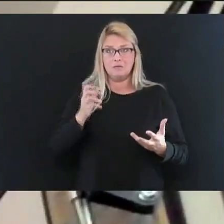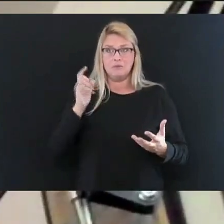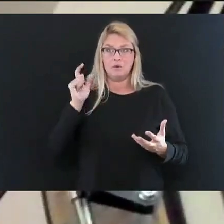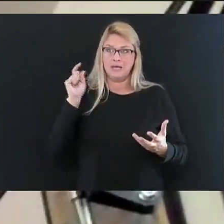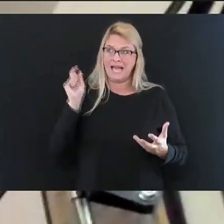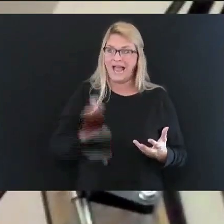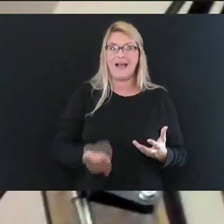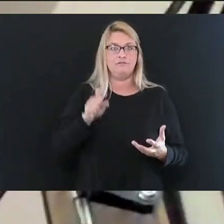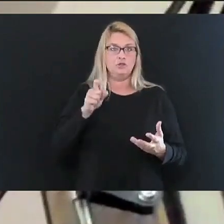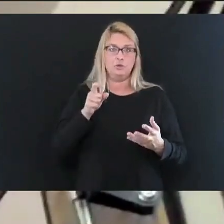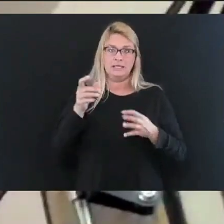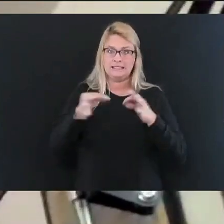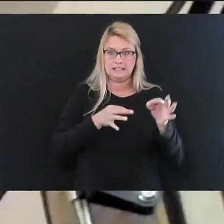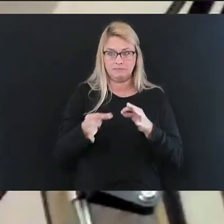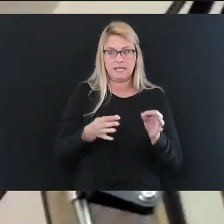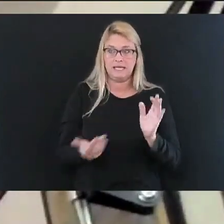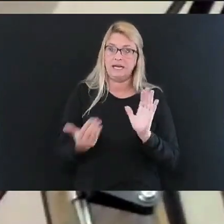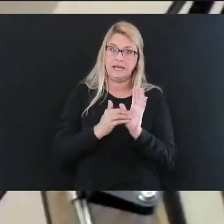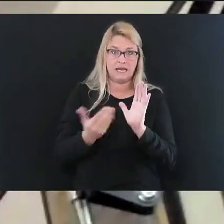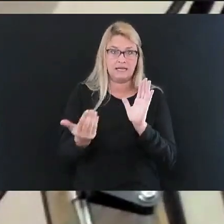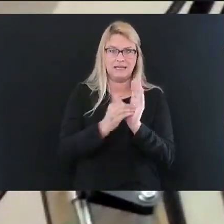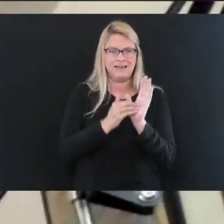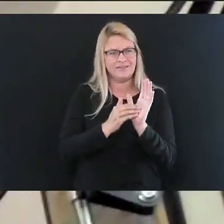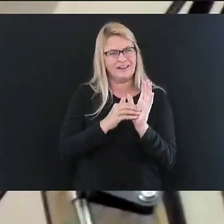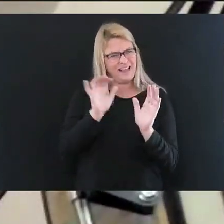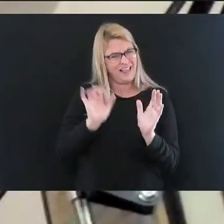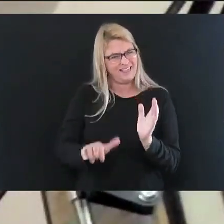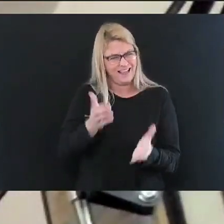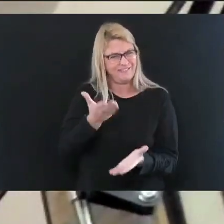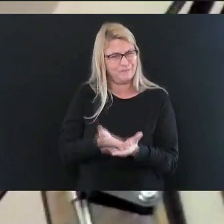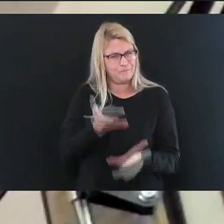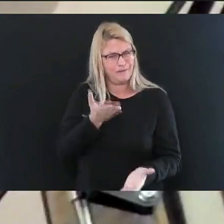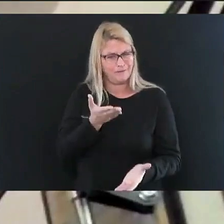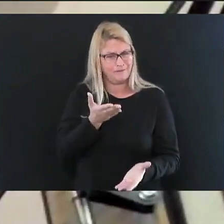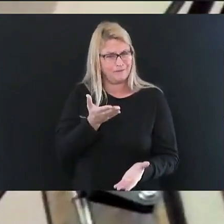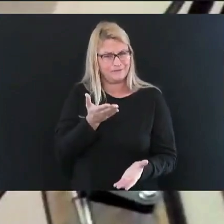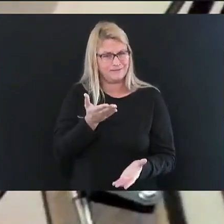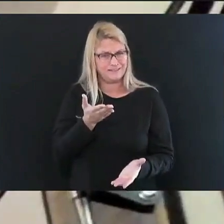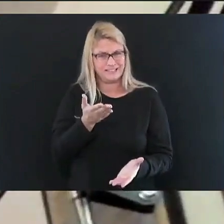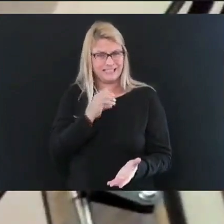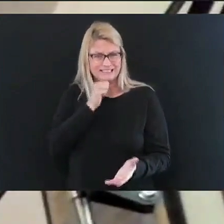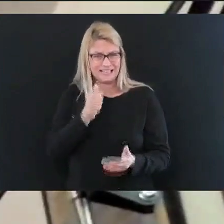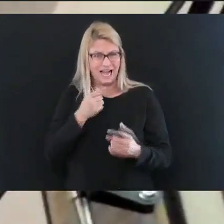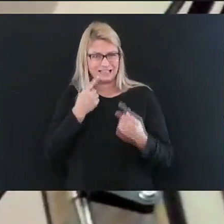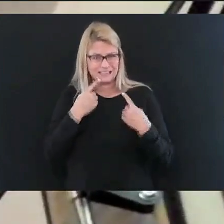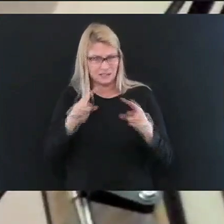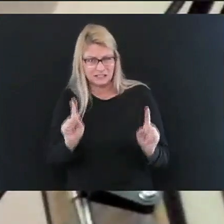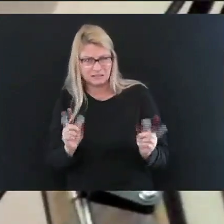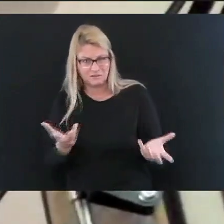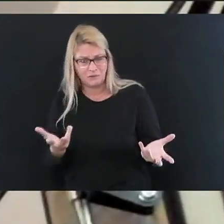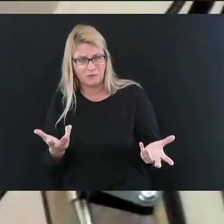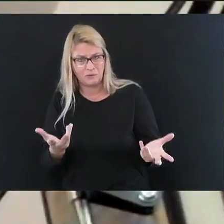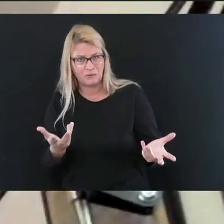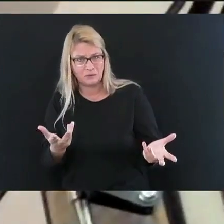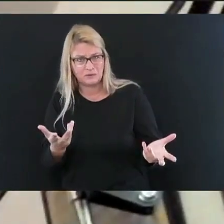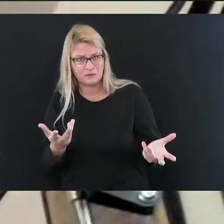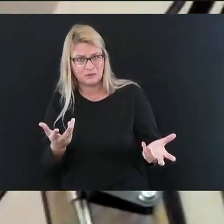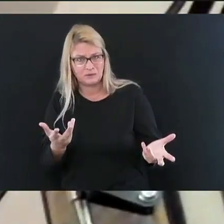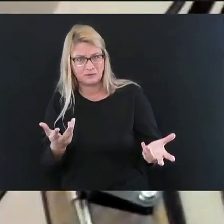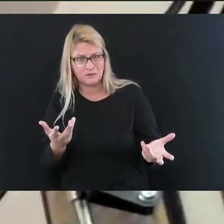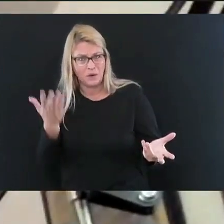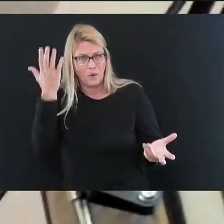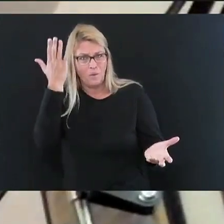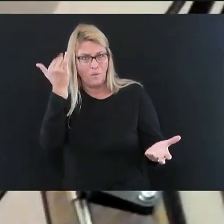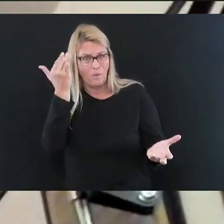getting explained, isn't that a sign that it's kind of failing? And that would kind of play into why